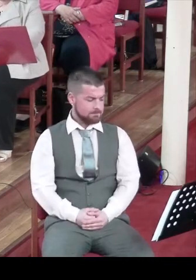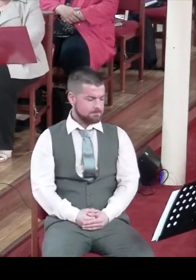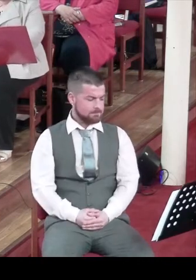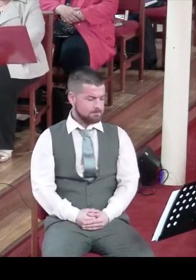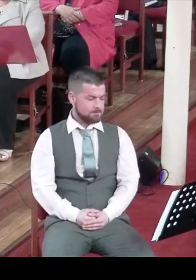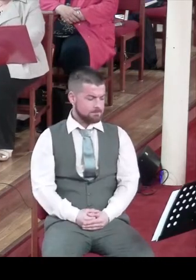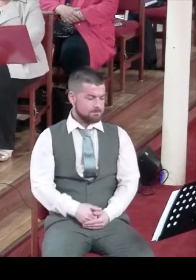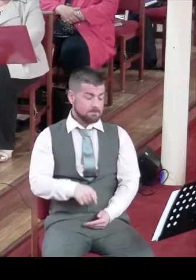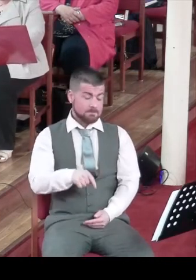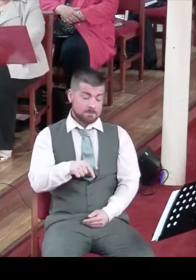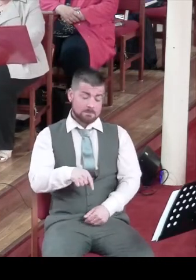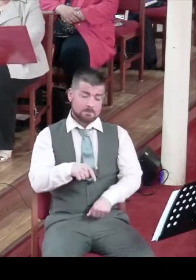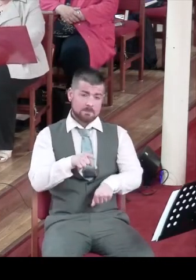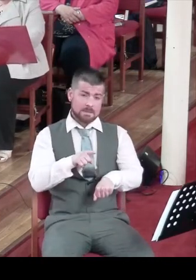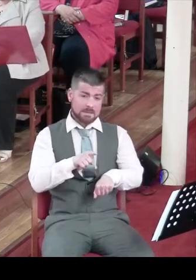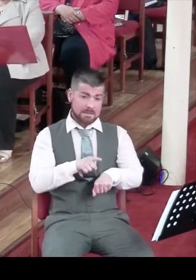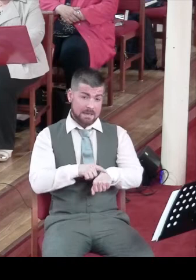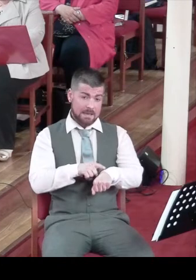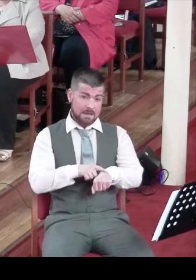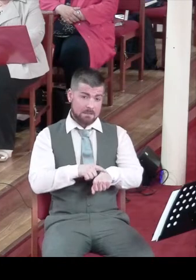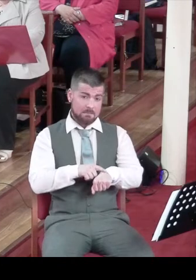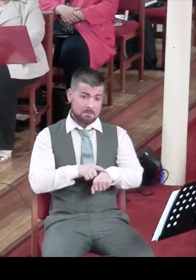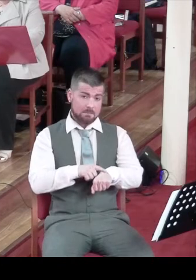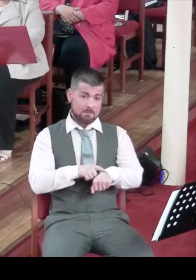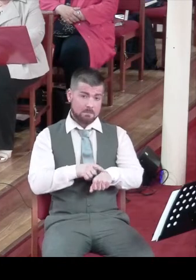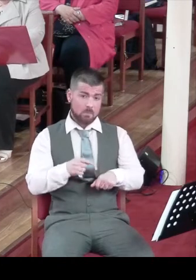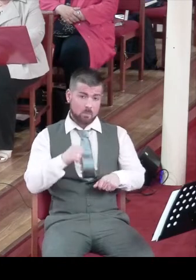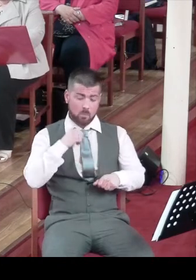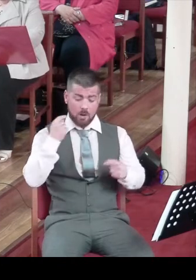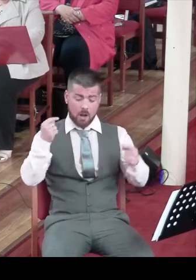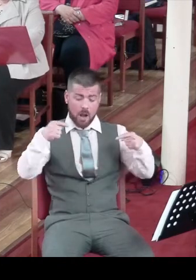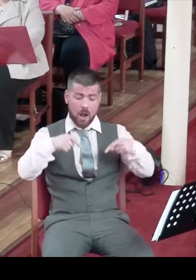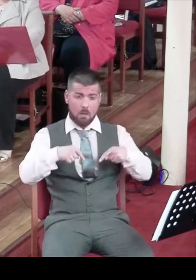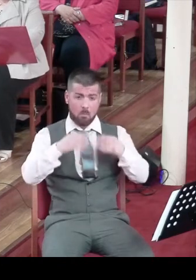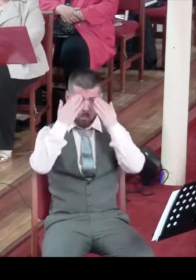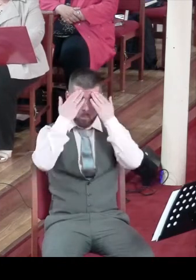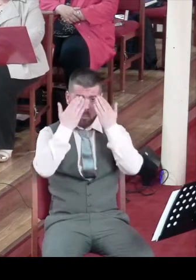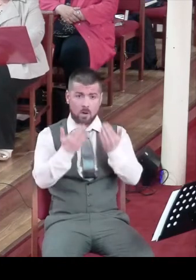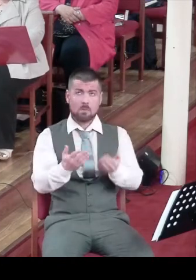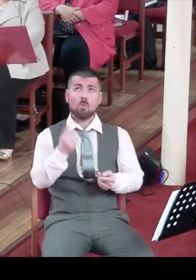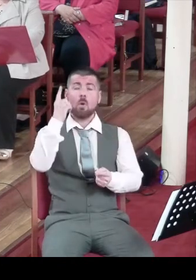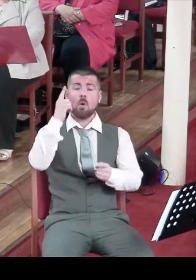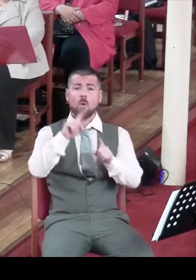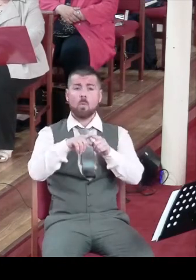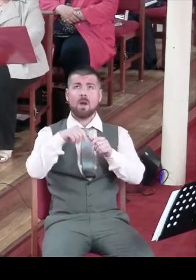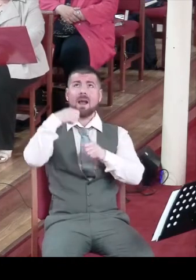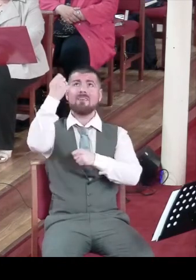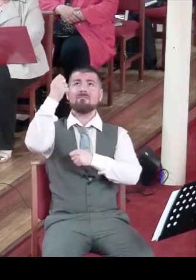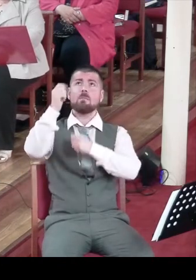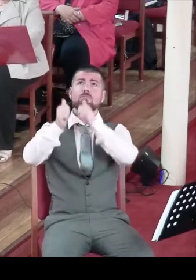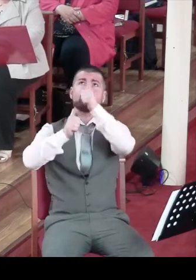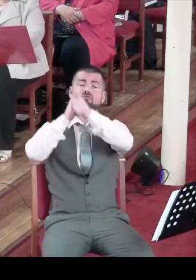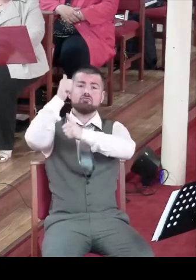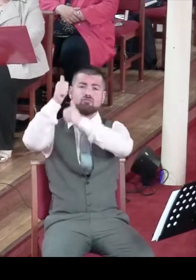And this is the time that we have come to worship you and to give you our praise.